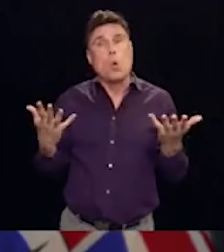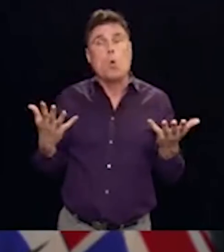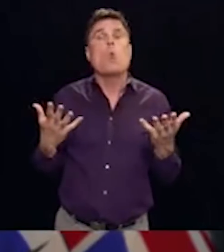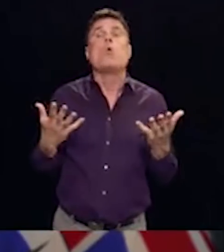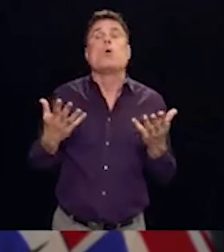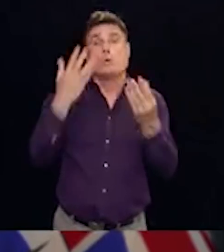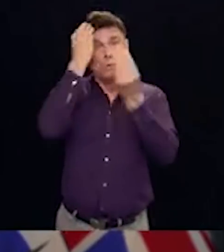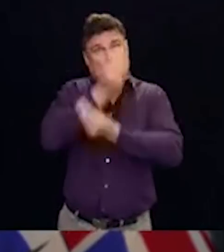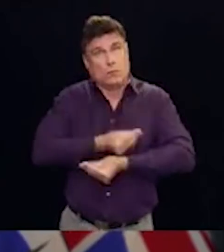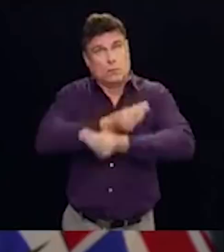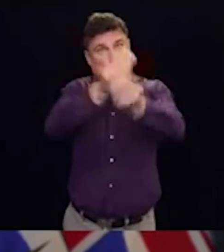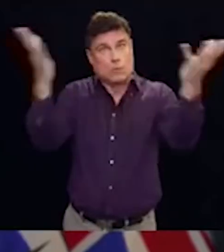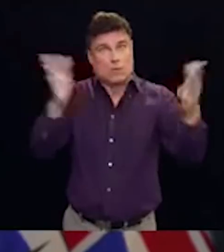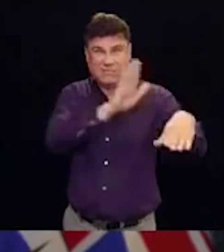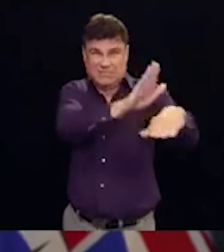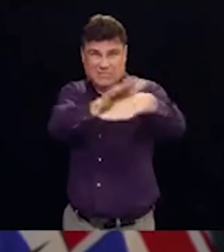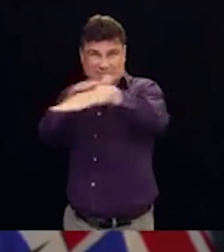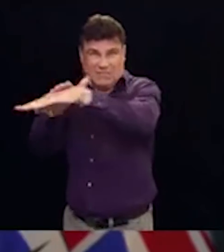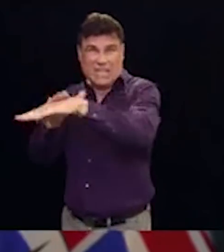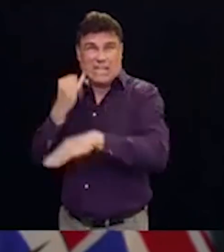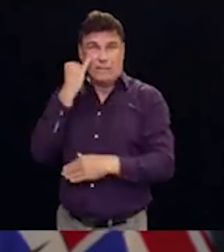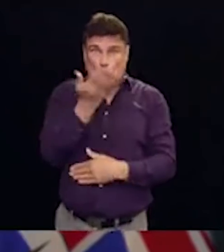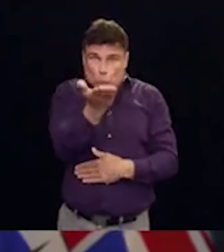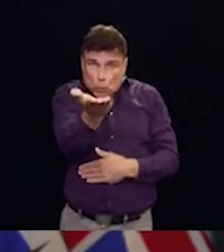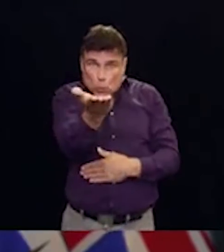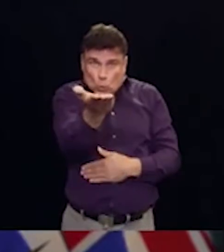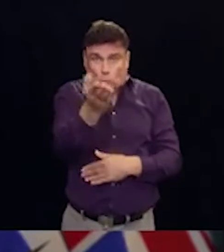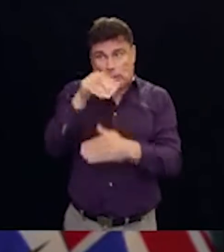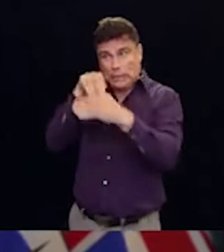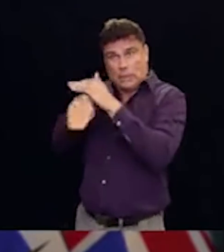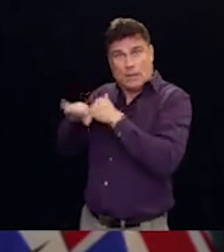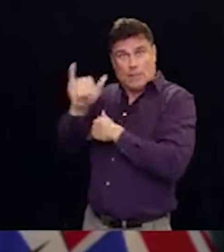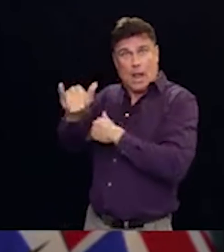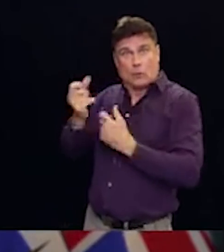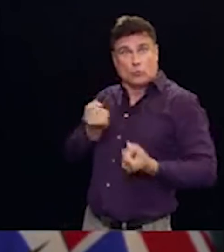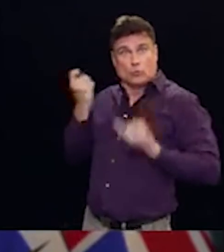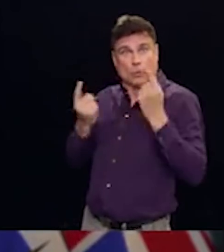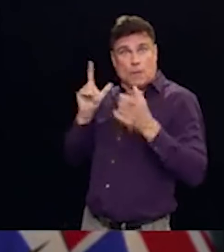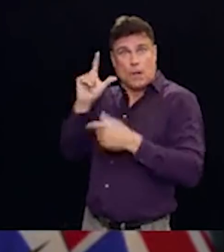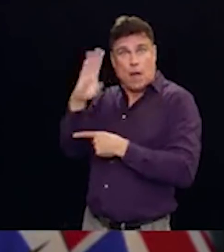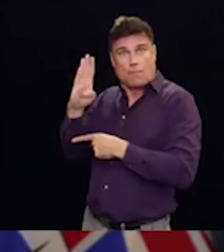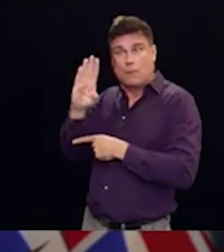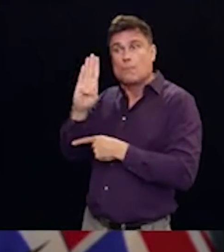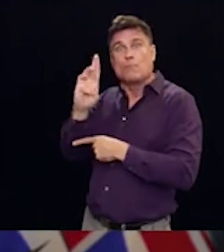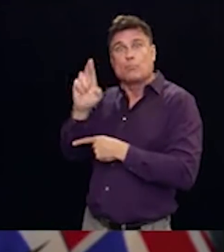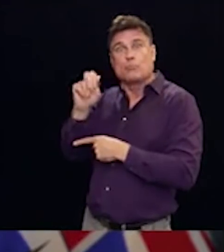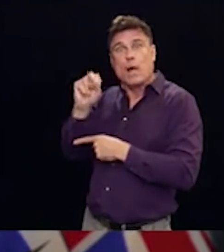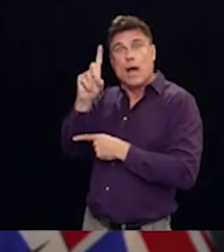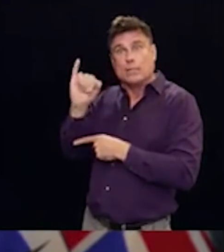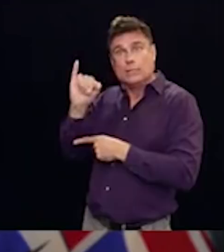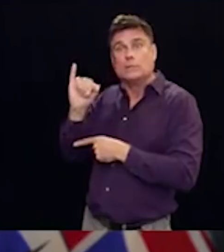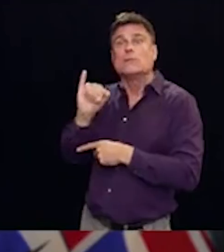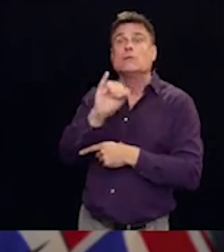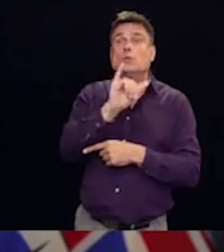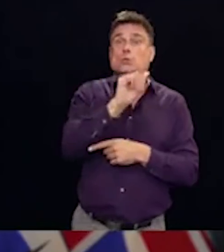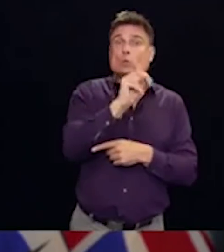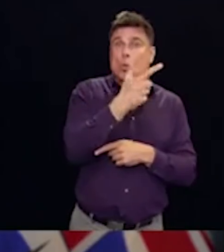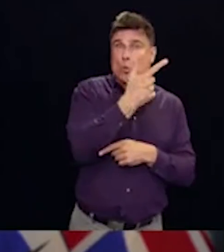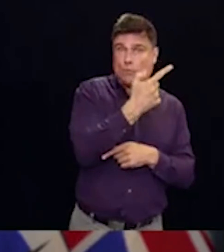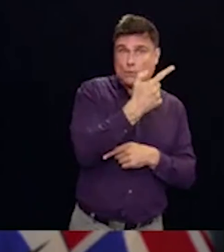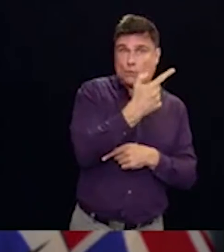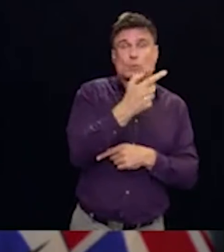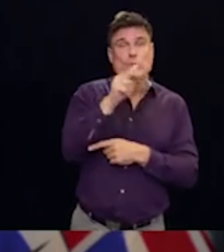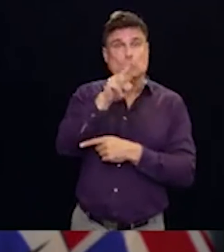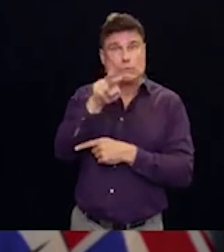So anybody who was at the premises the late night on June 21st, 22nd, 23rd, and